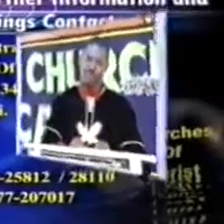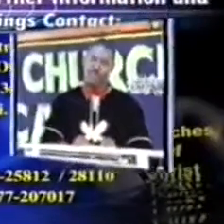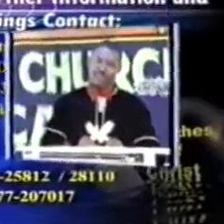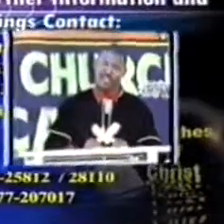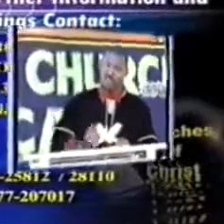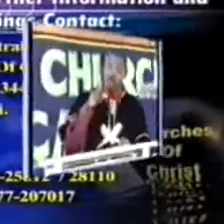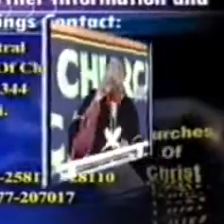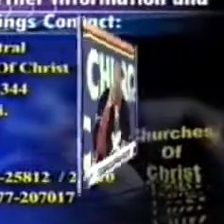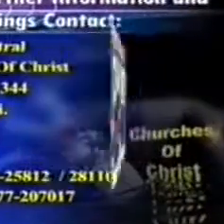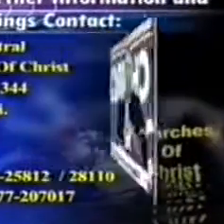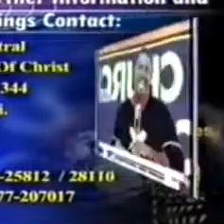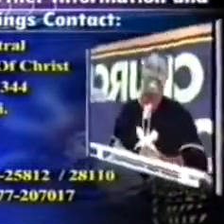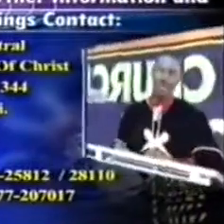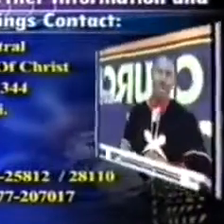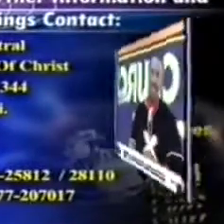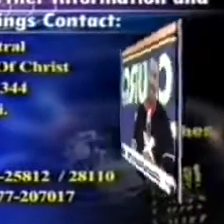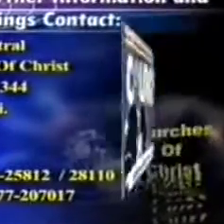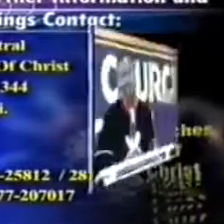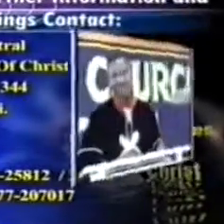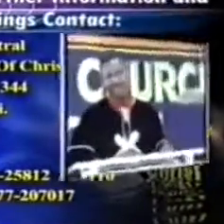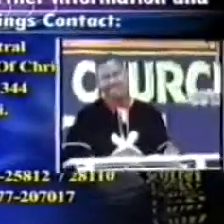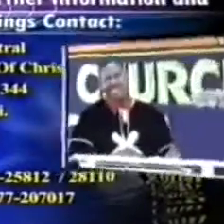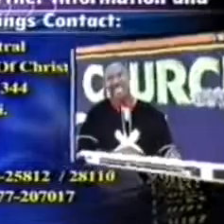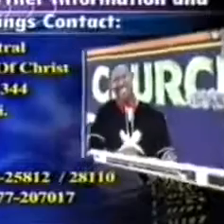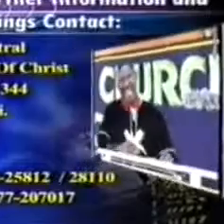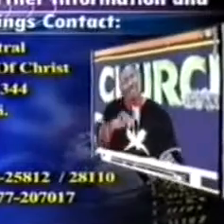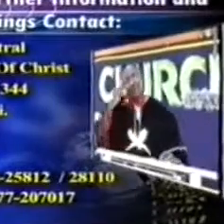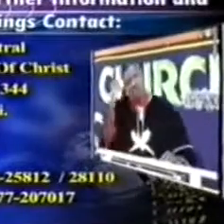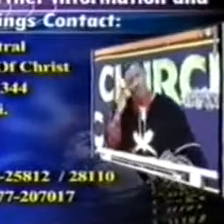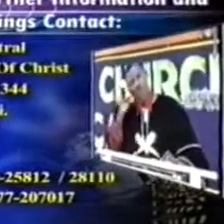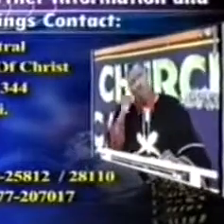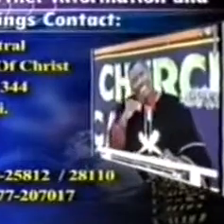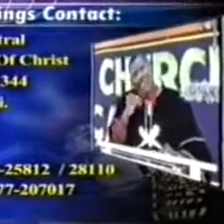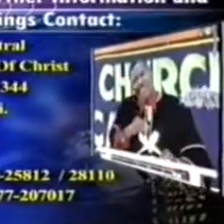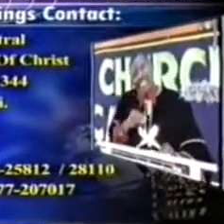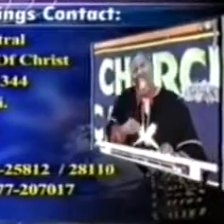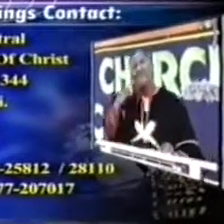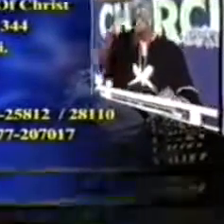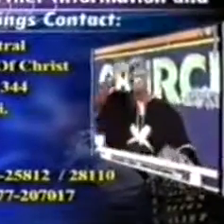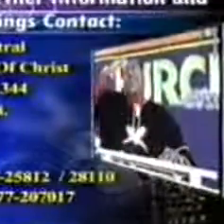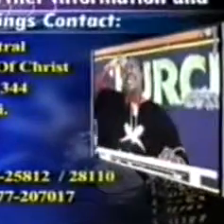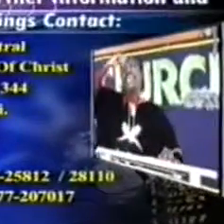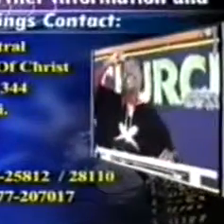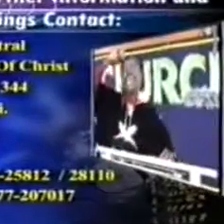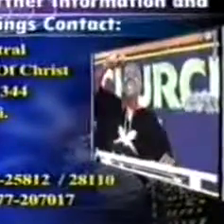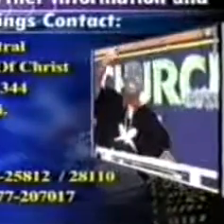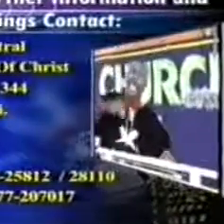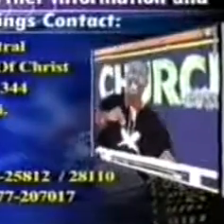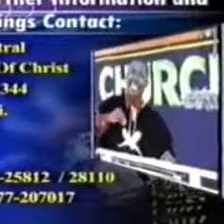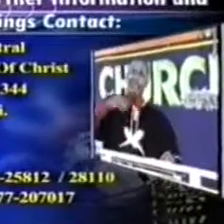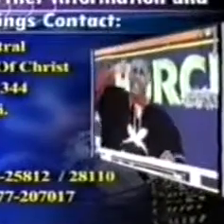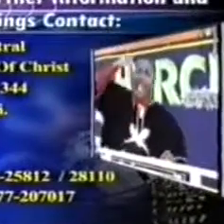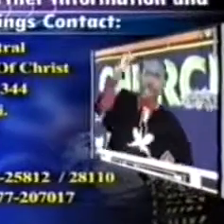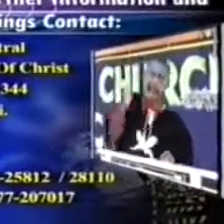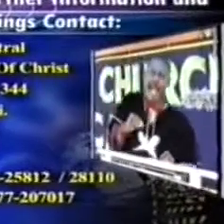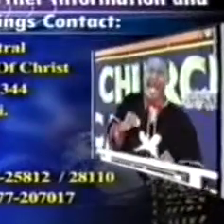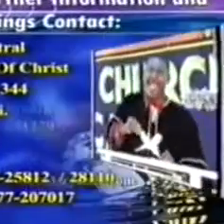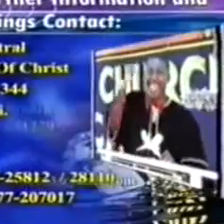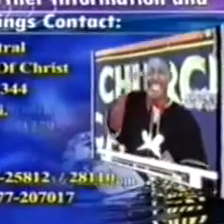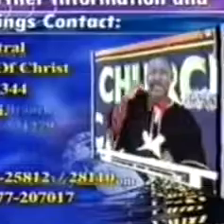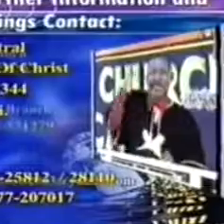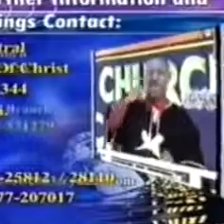Christo. There was some when the Ankas are away from Santos is what to do once a me, emphasis right at the ding ding, a free a